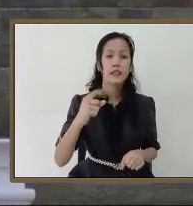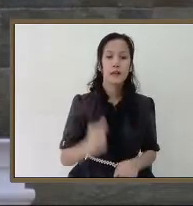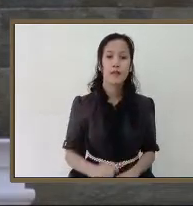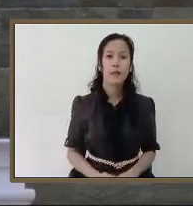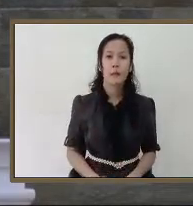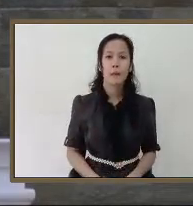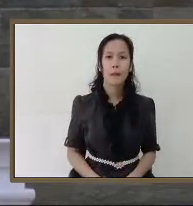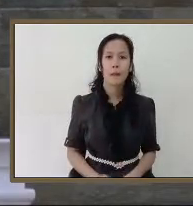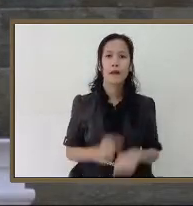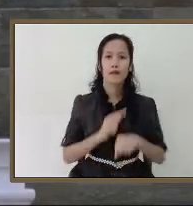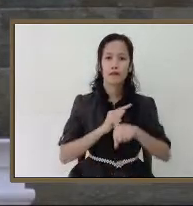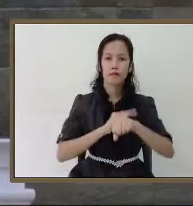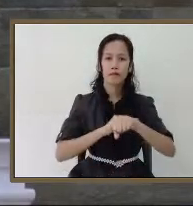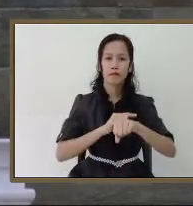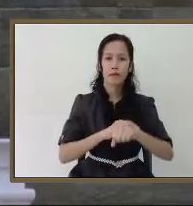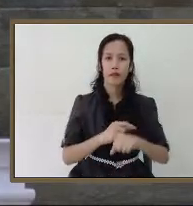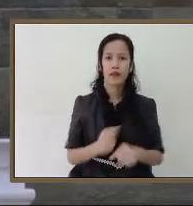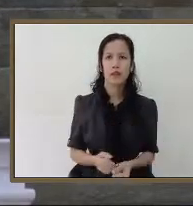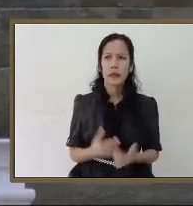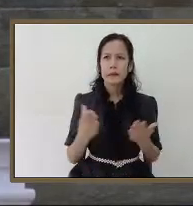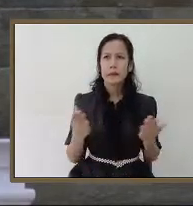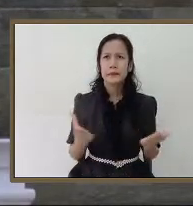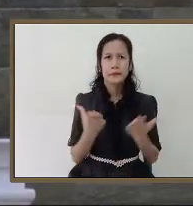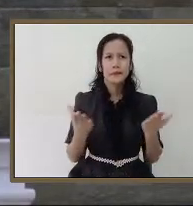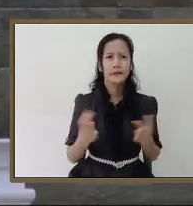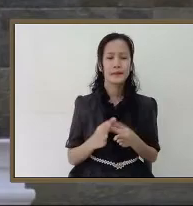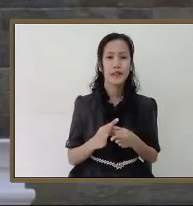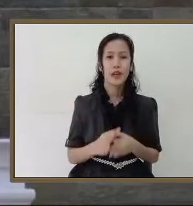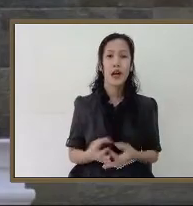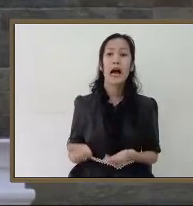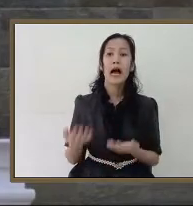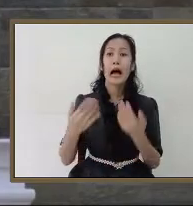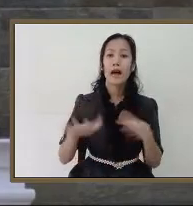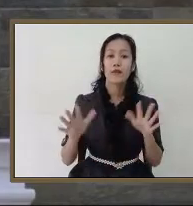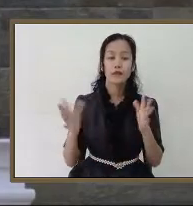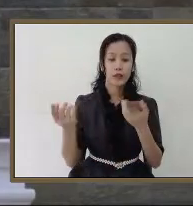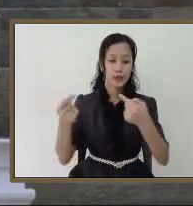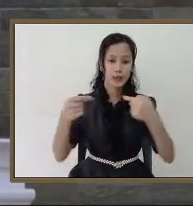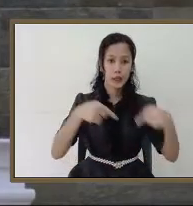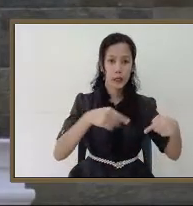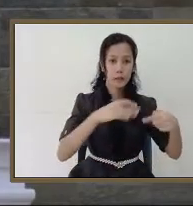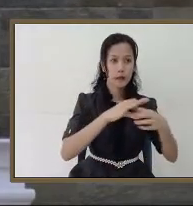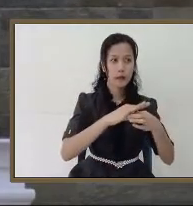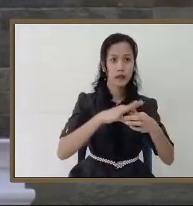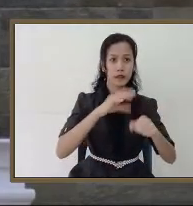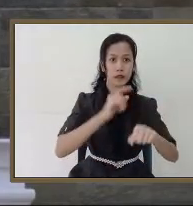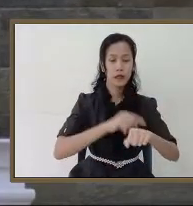in the period ng after ng kanyang pagdating sa Jerusalem. Again, that was